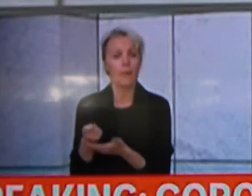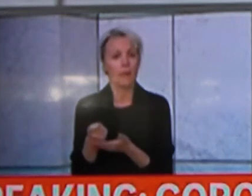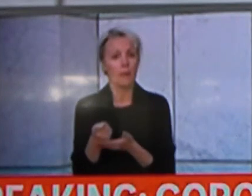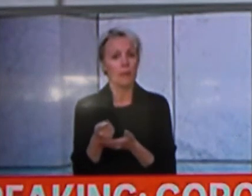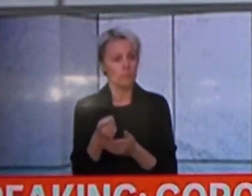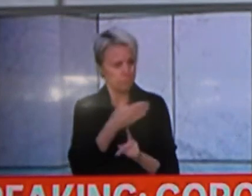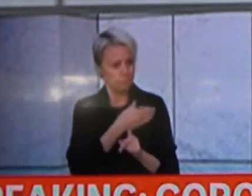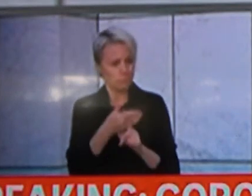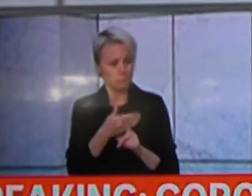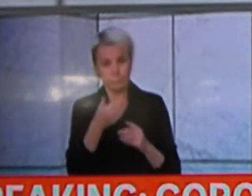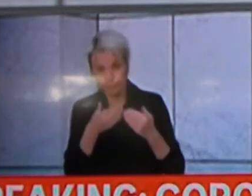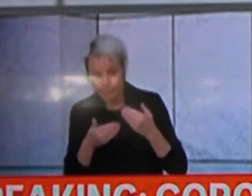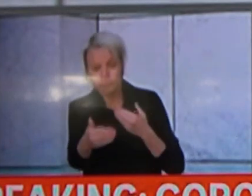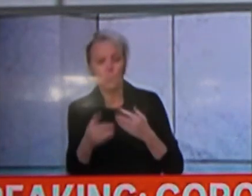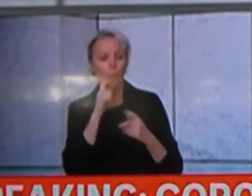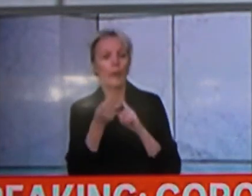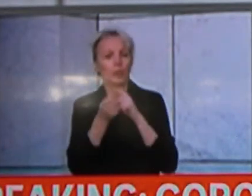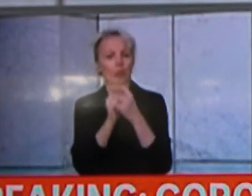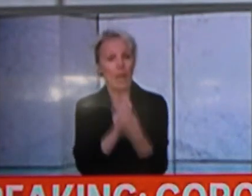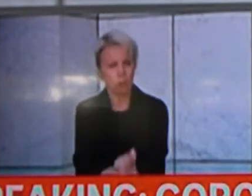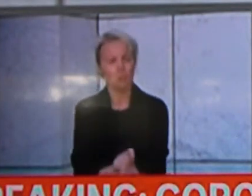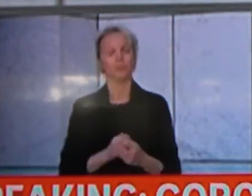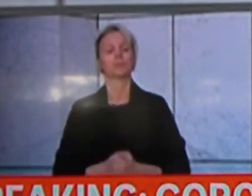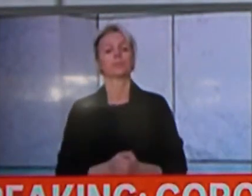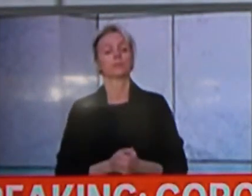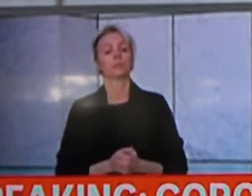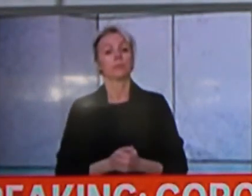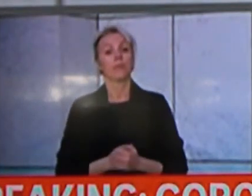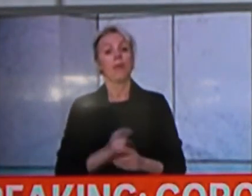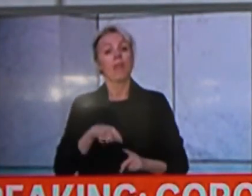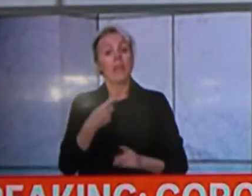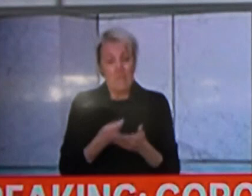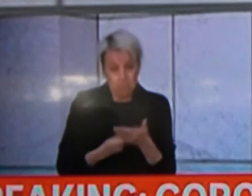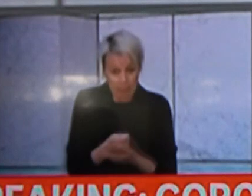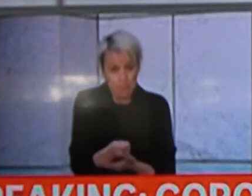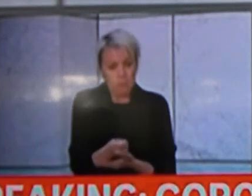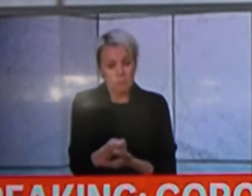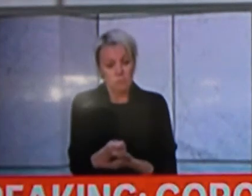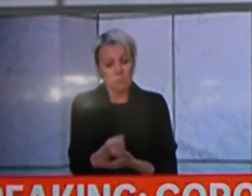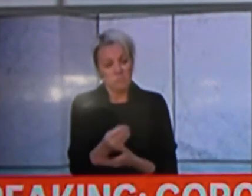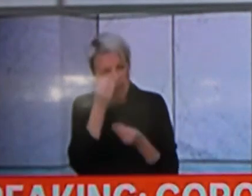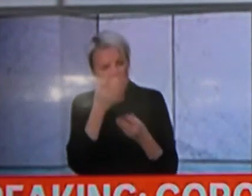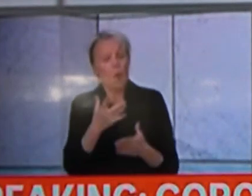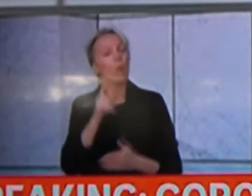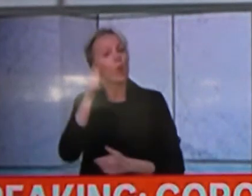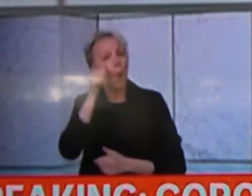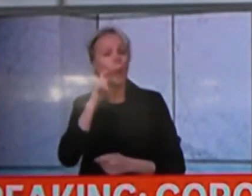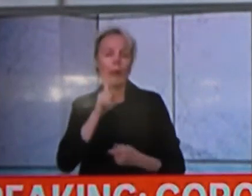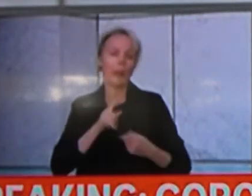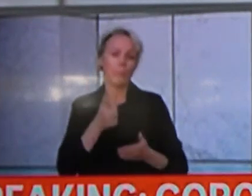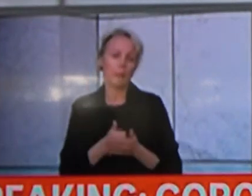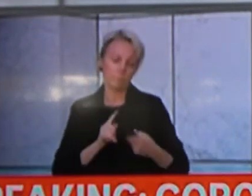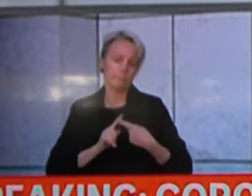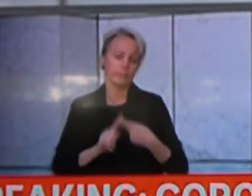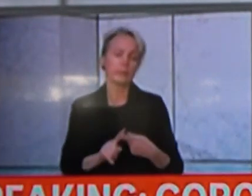changing. What this next payment is to indicate is that we know this is going to go for 6 months. So we had one payment scheduled for April,